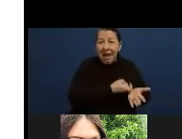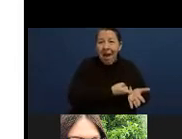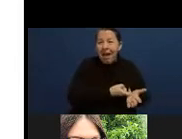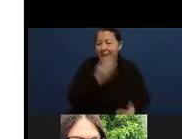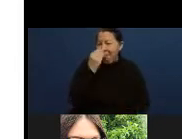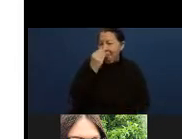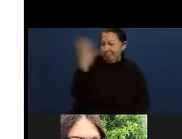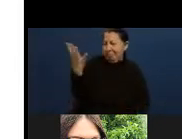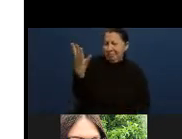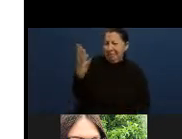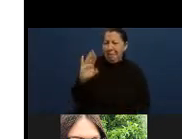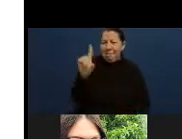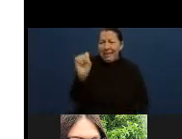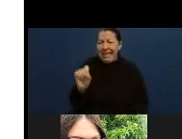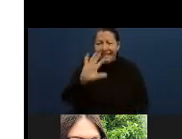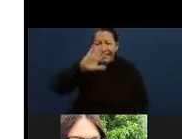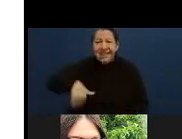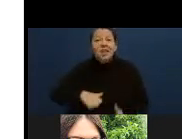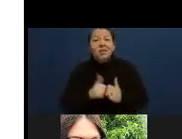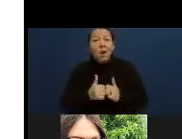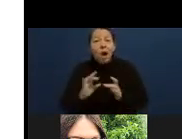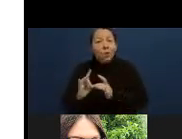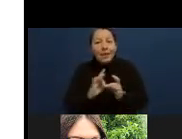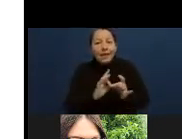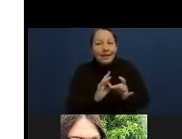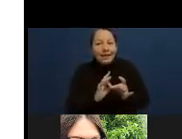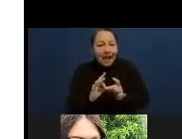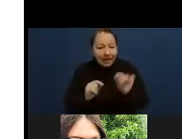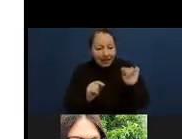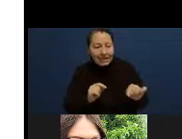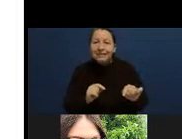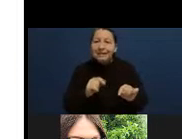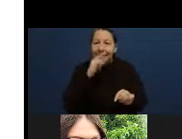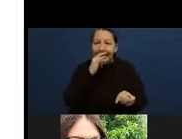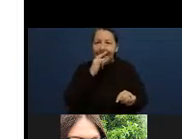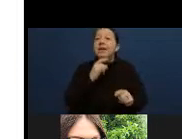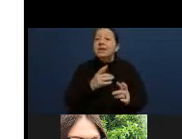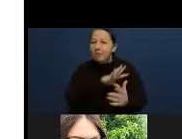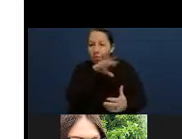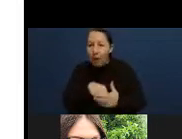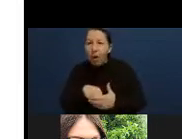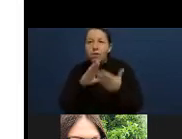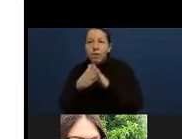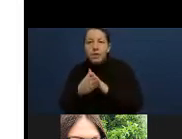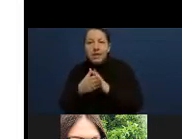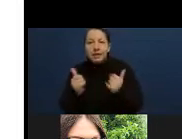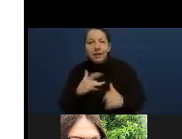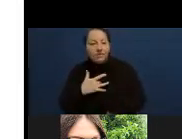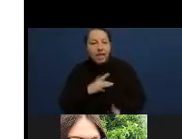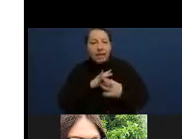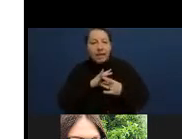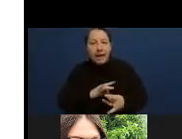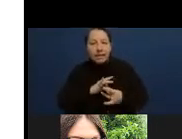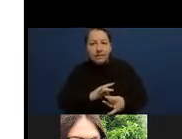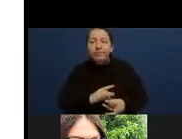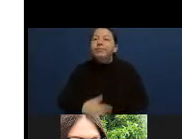and connect them and build their communities and still be connected? And so as we look at